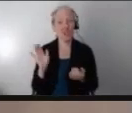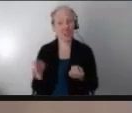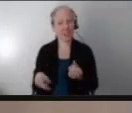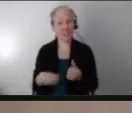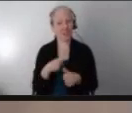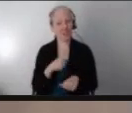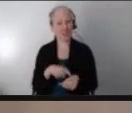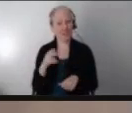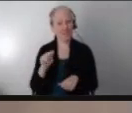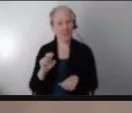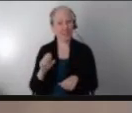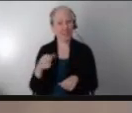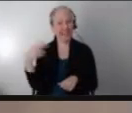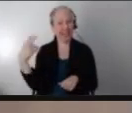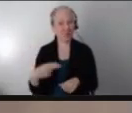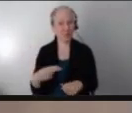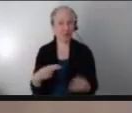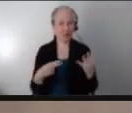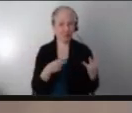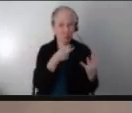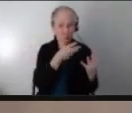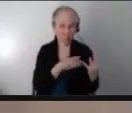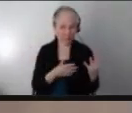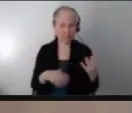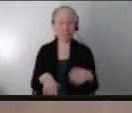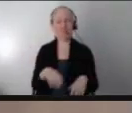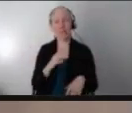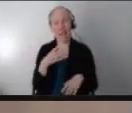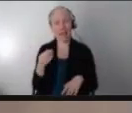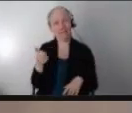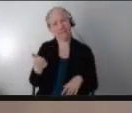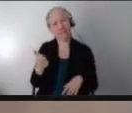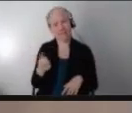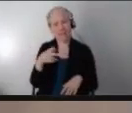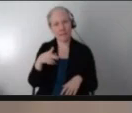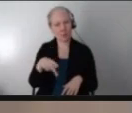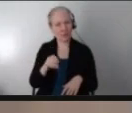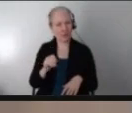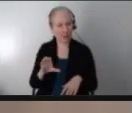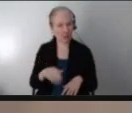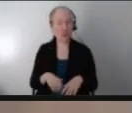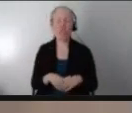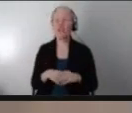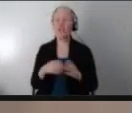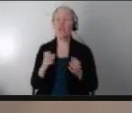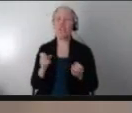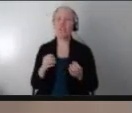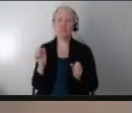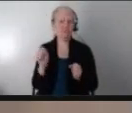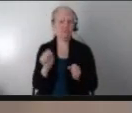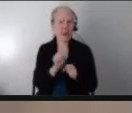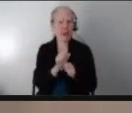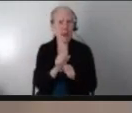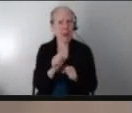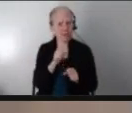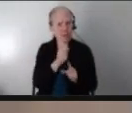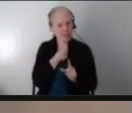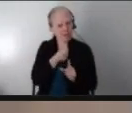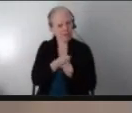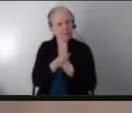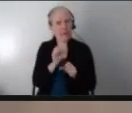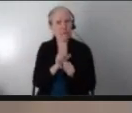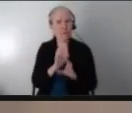NASA history. It does mean a lot for employees to be able to look and see